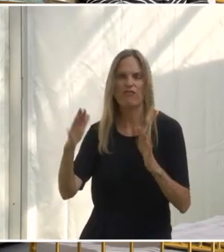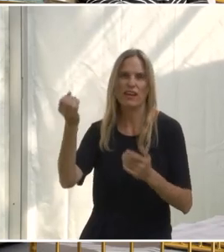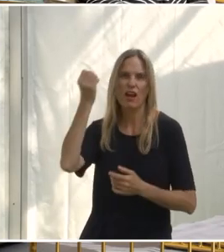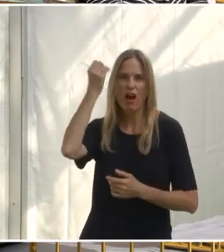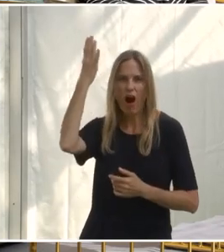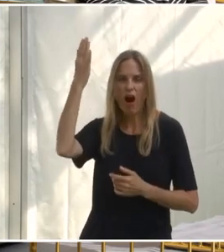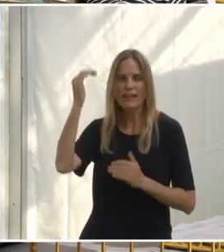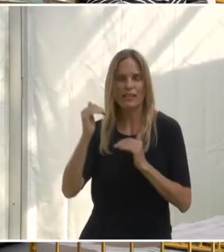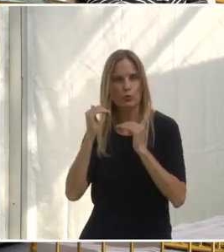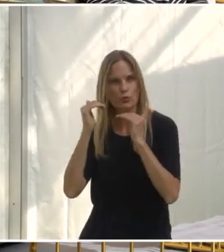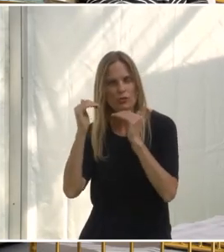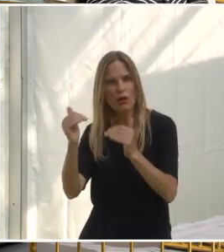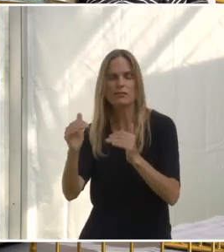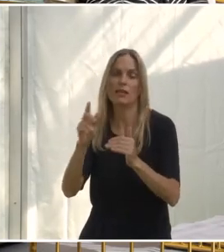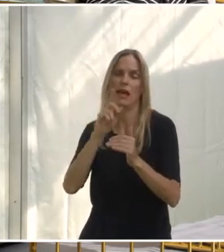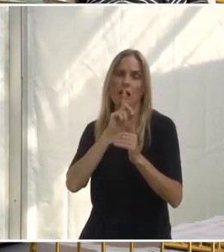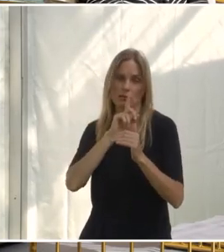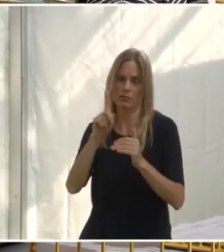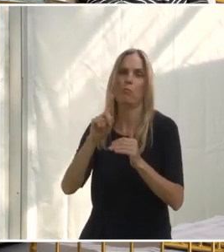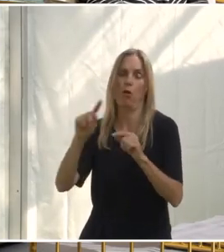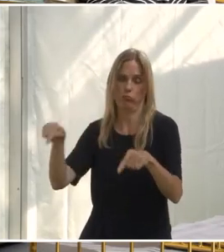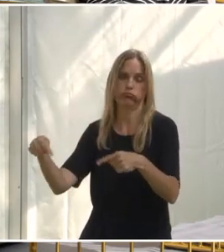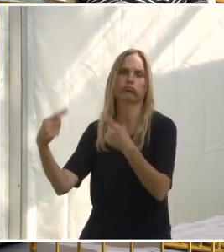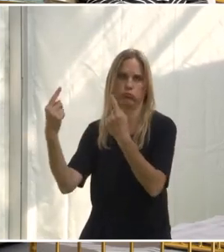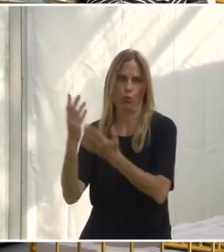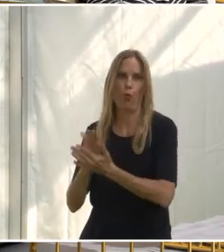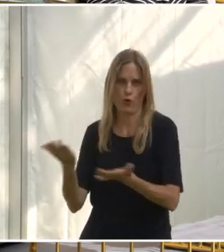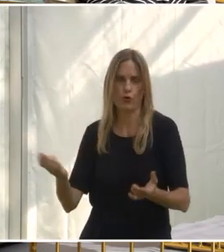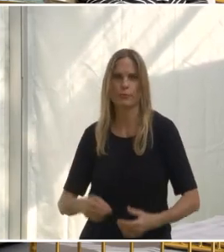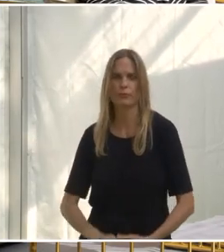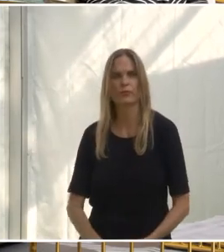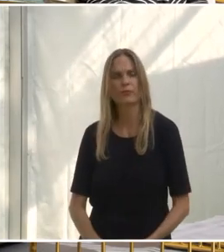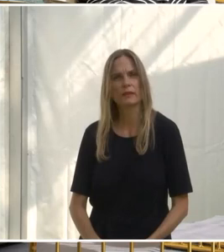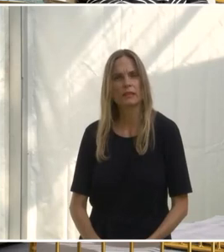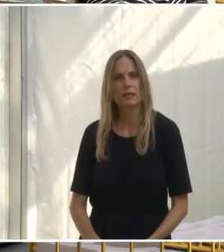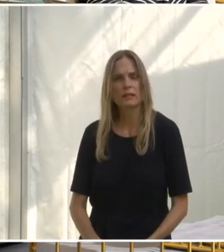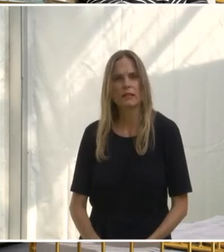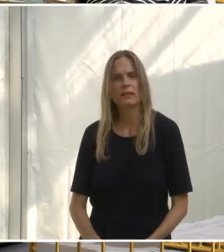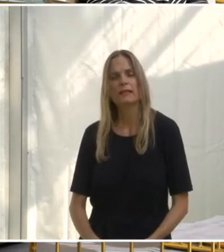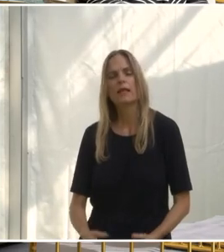skills are also rapidly rising in the African countries. So which forms of